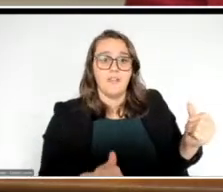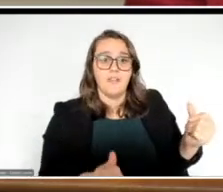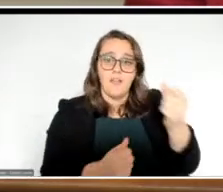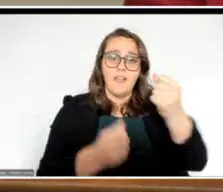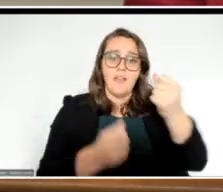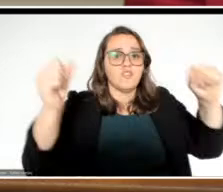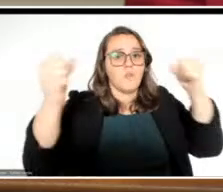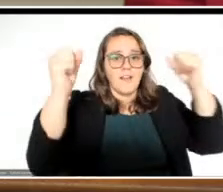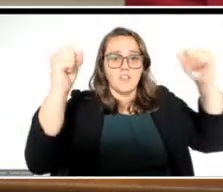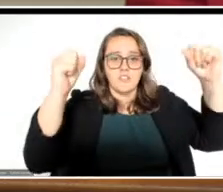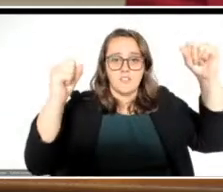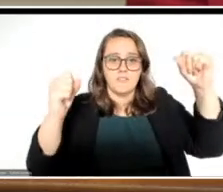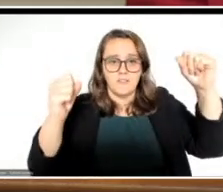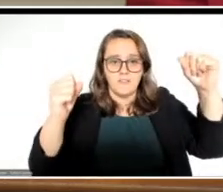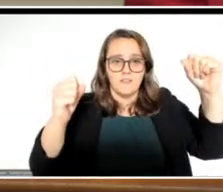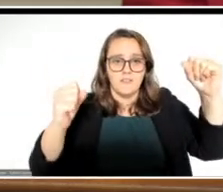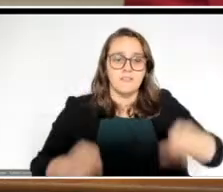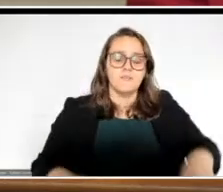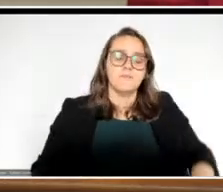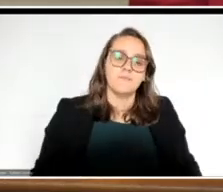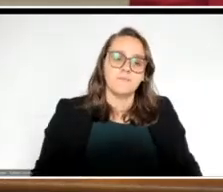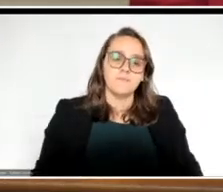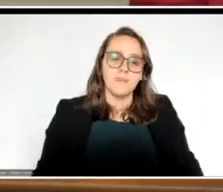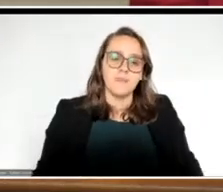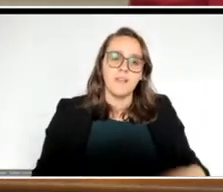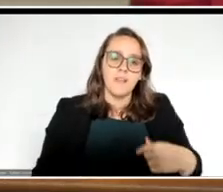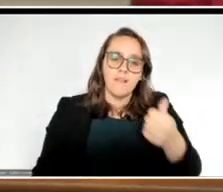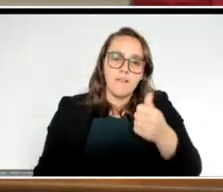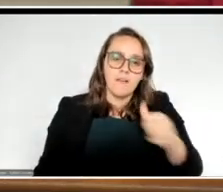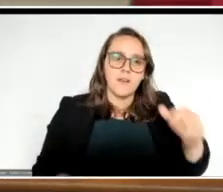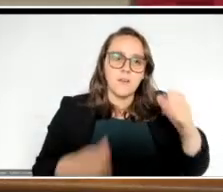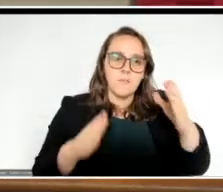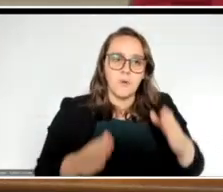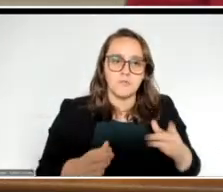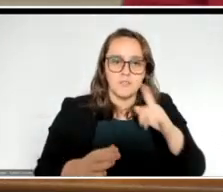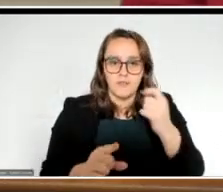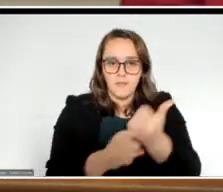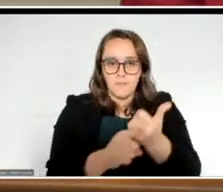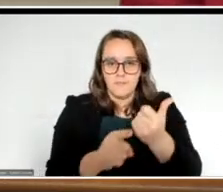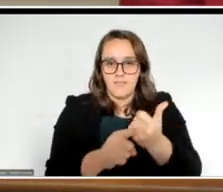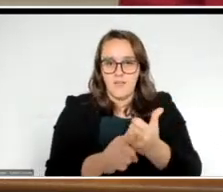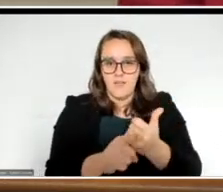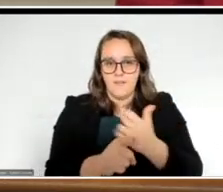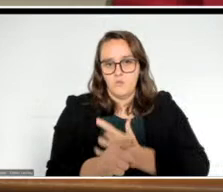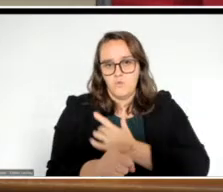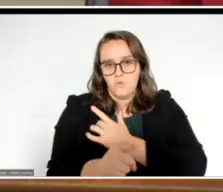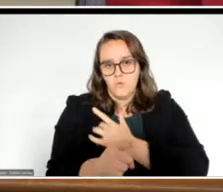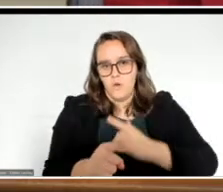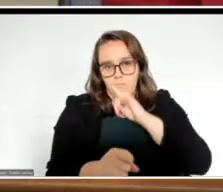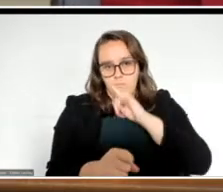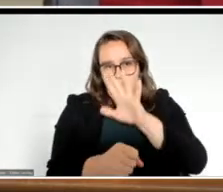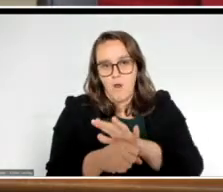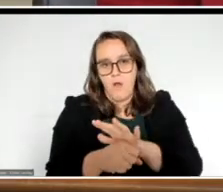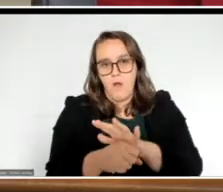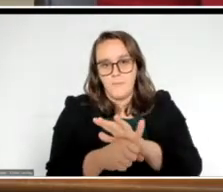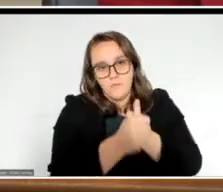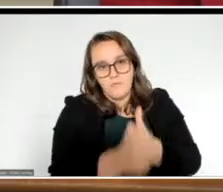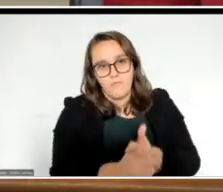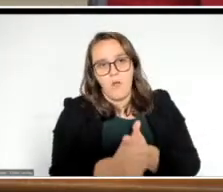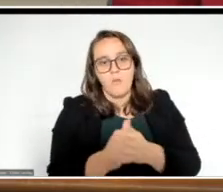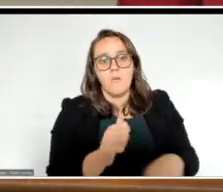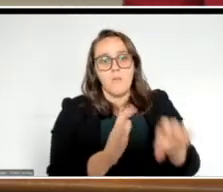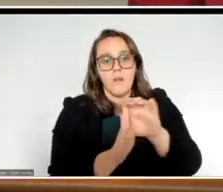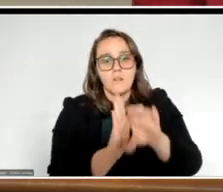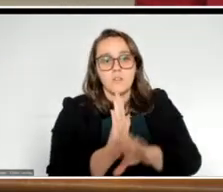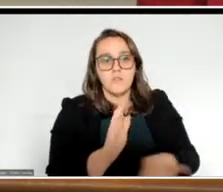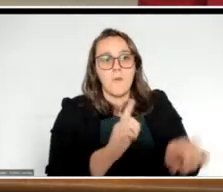from holding federal and state office anyone who has sworn an oath to defend the Constitution but betrays it by engaging in